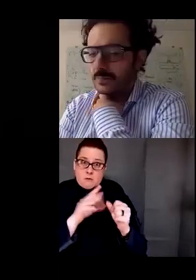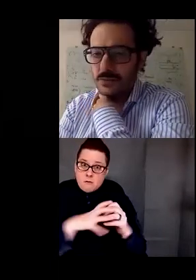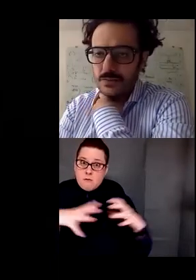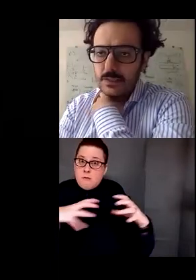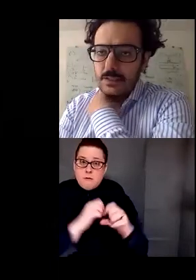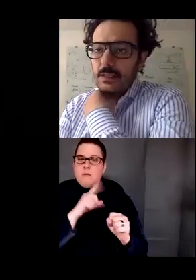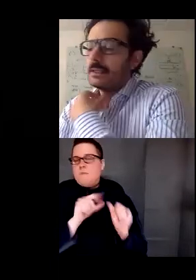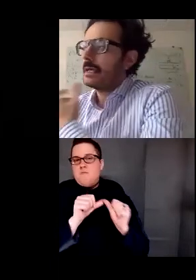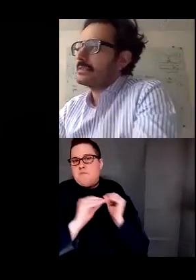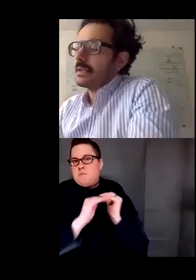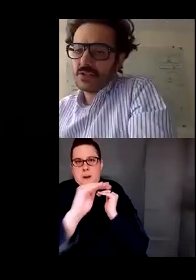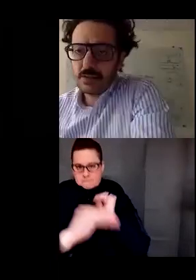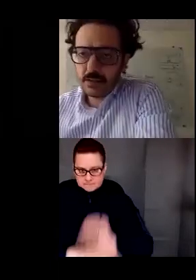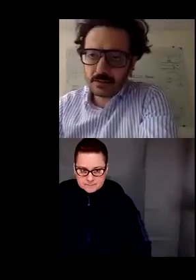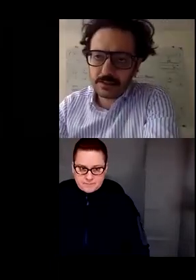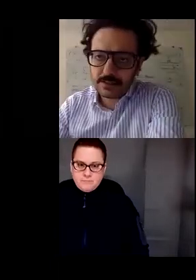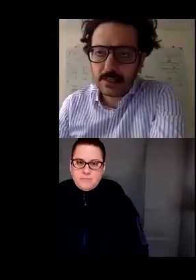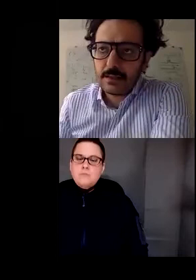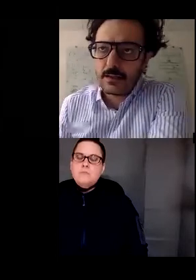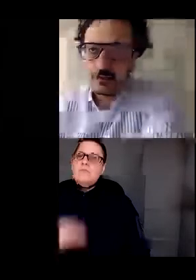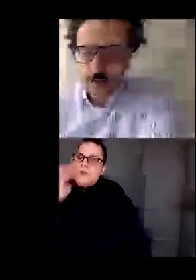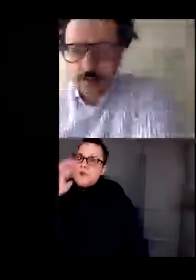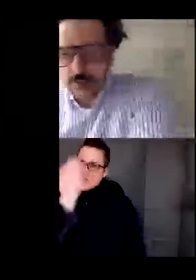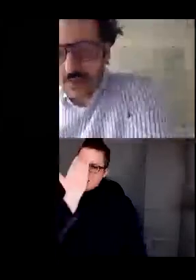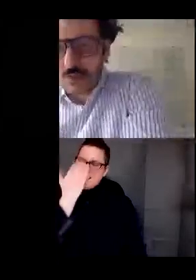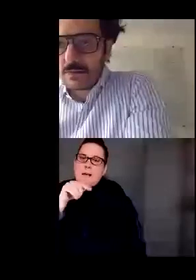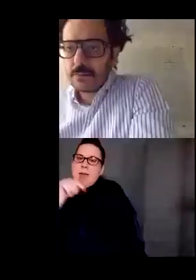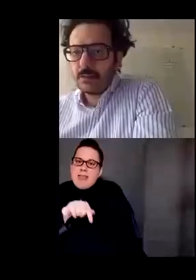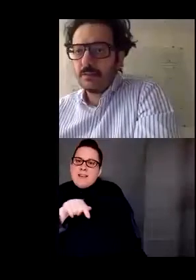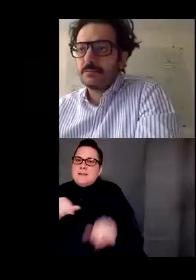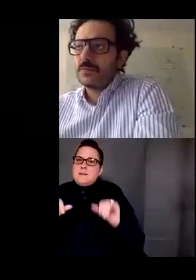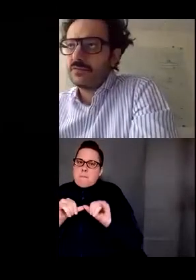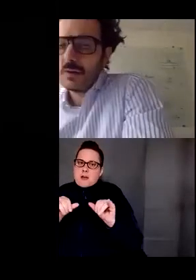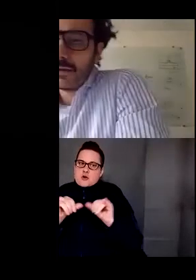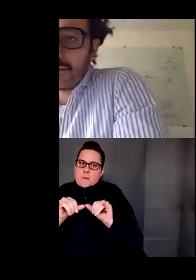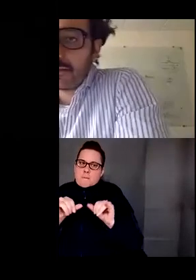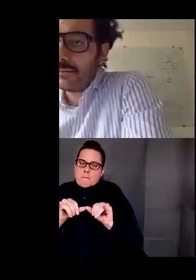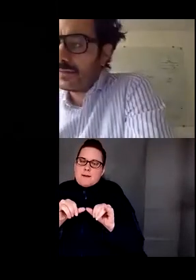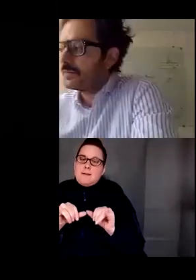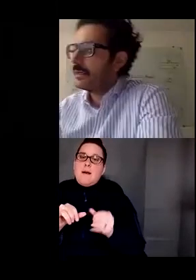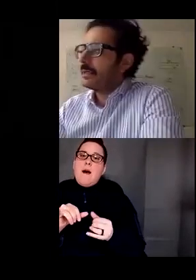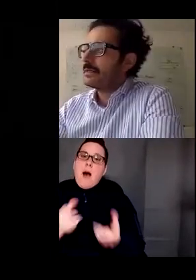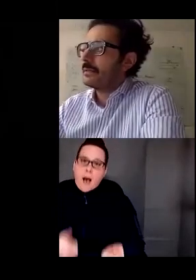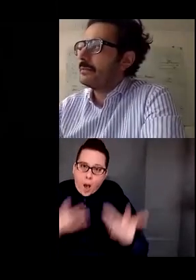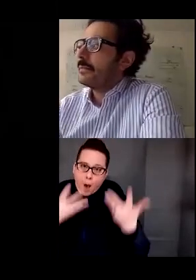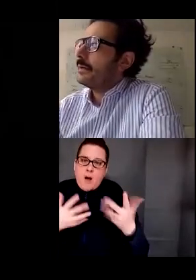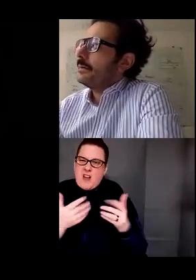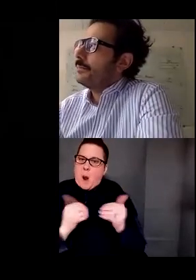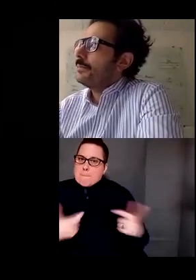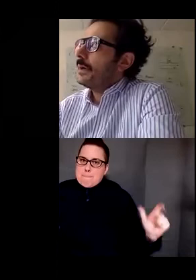persistent patients. That suggests here that this area, and this measure, the volume of the accumbens, is